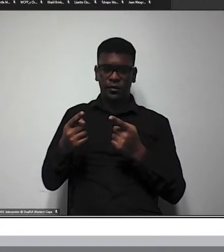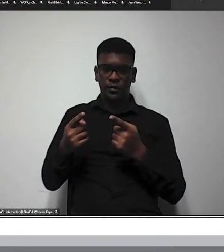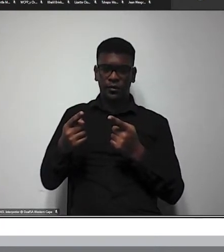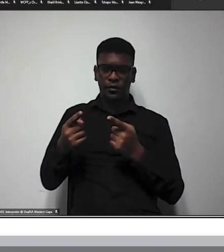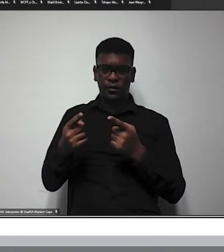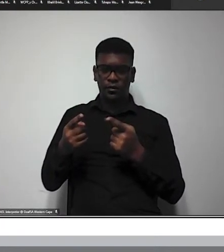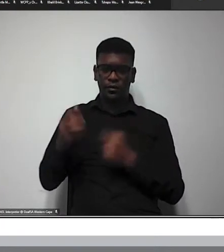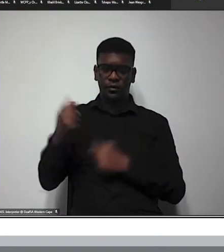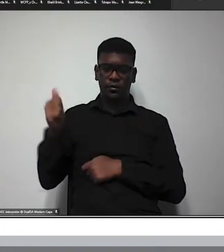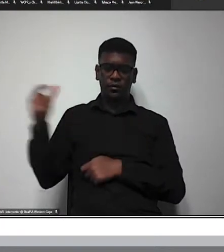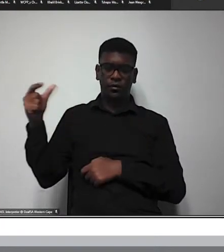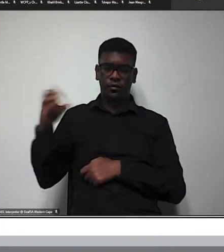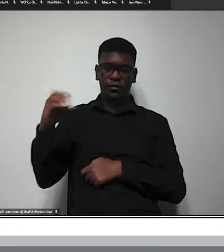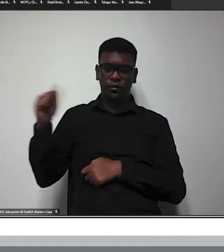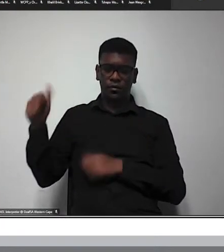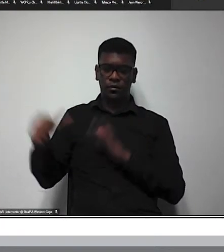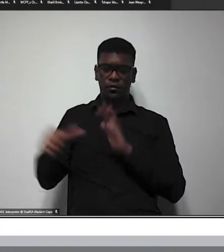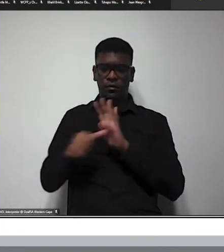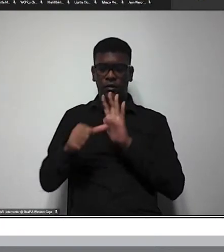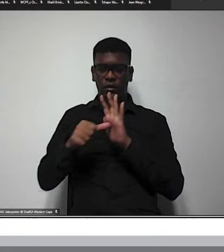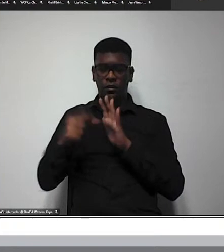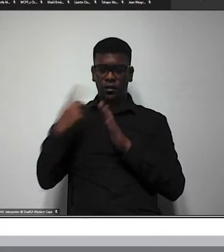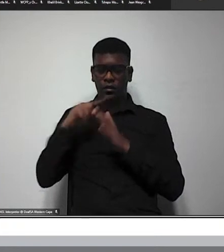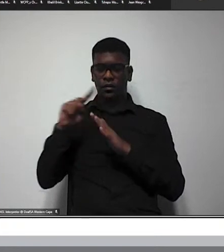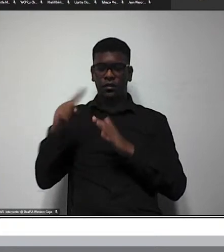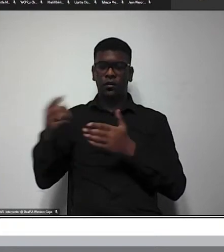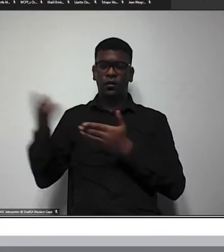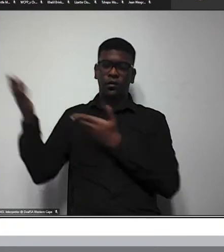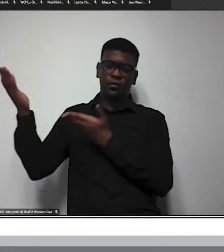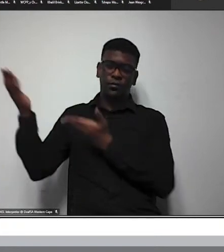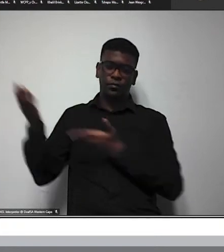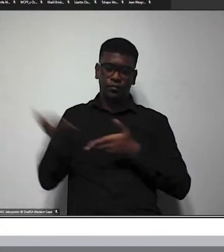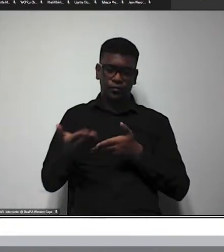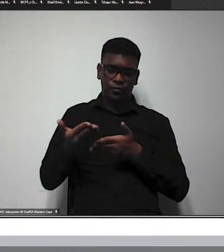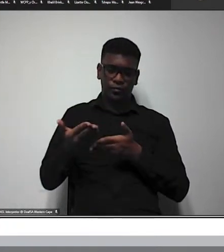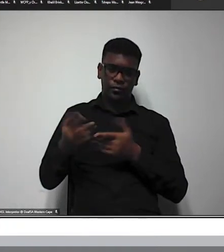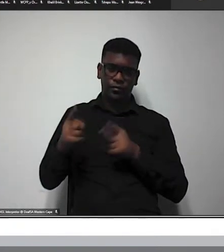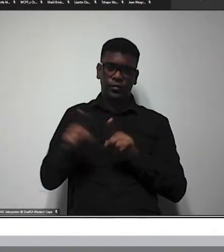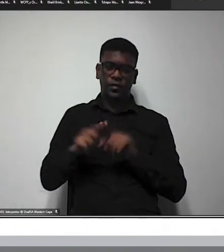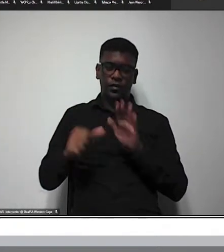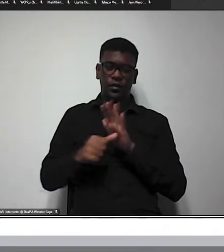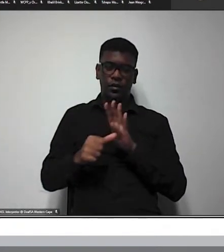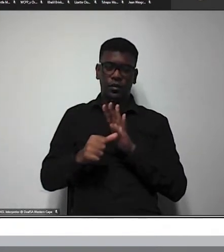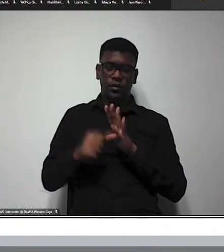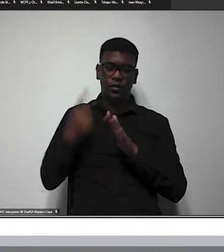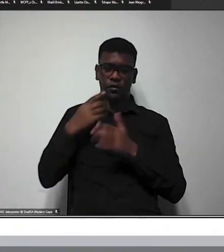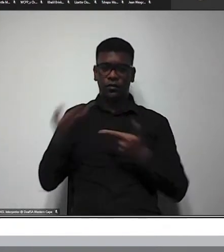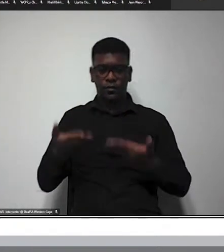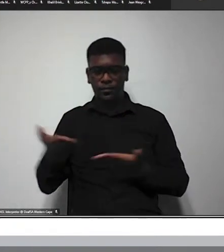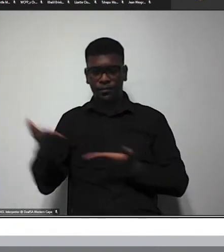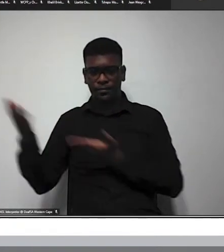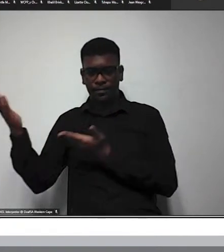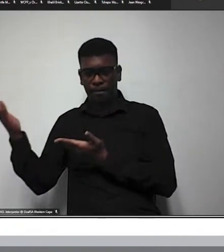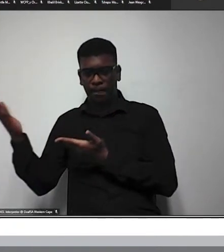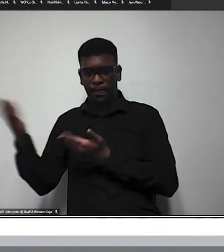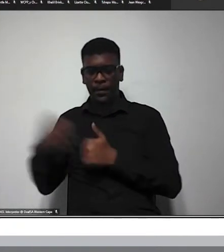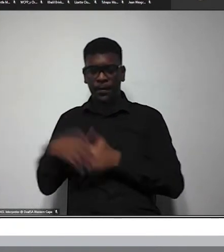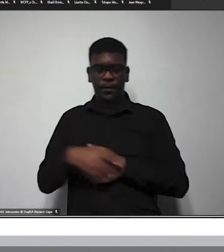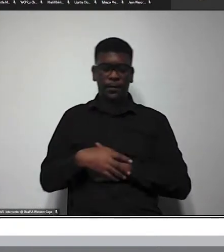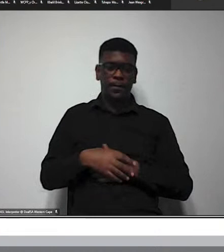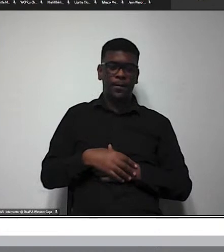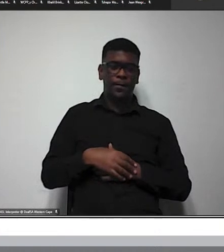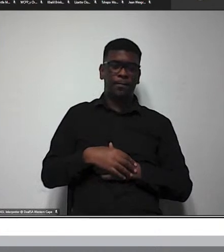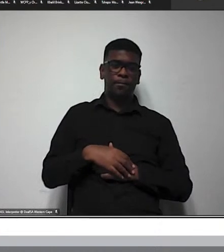AGOA is important actually for the imports, in as much as it is actually, you know, important actually for the exports. We are